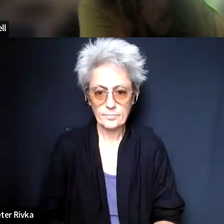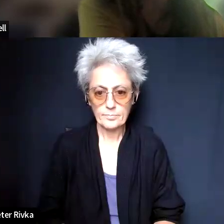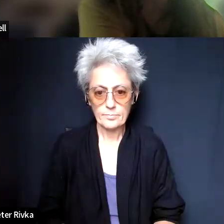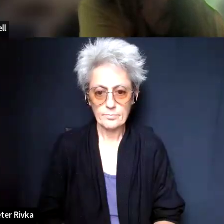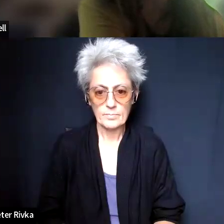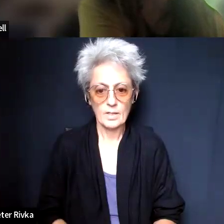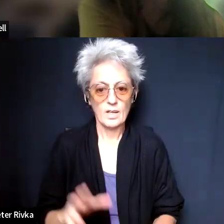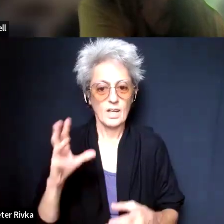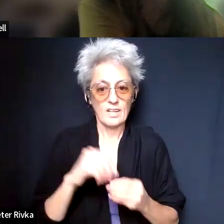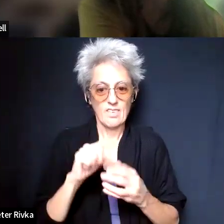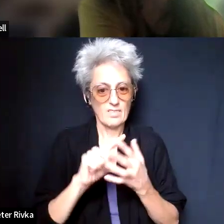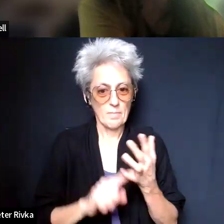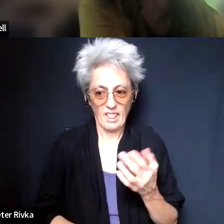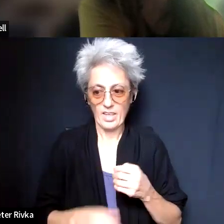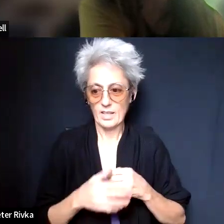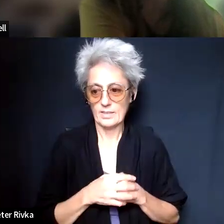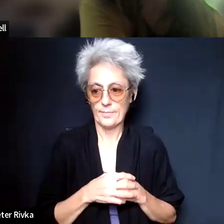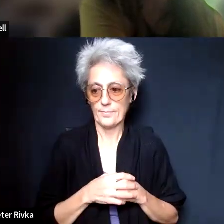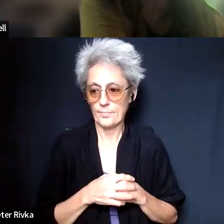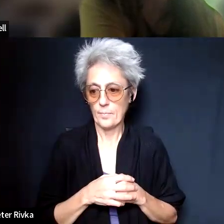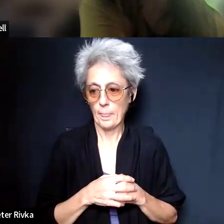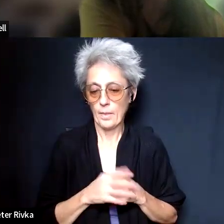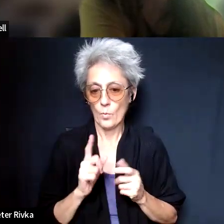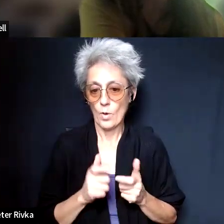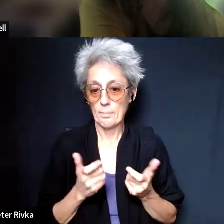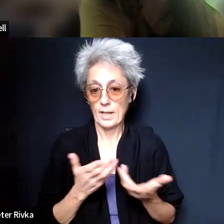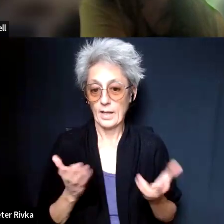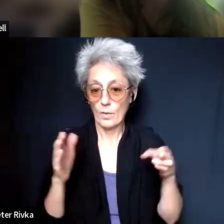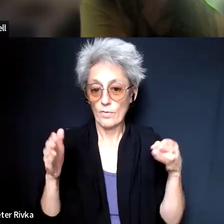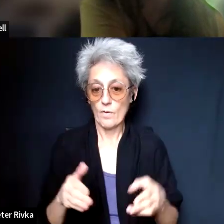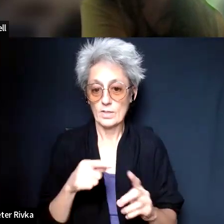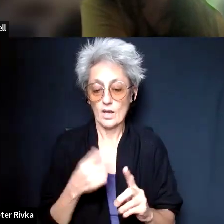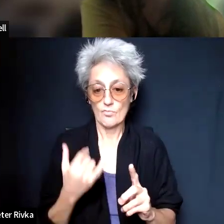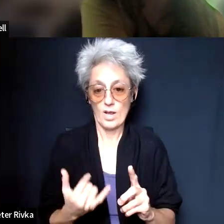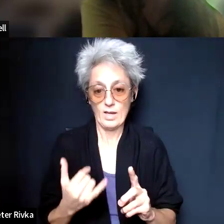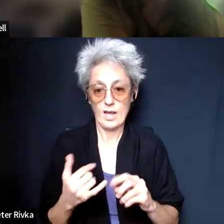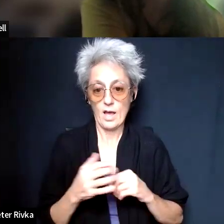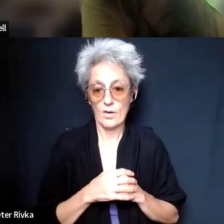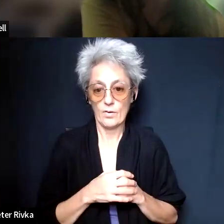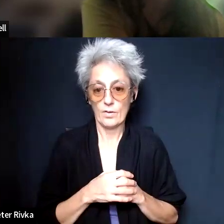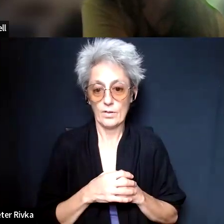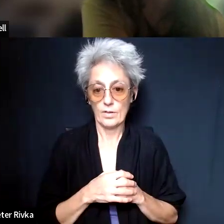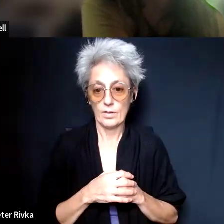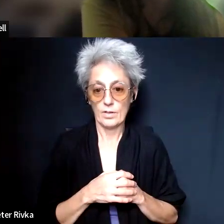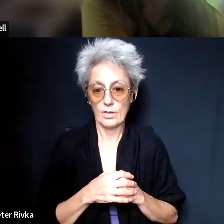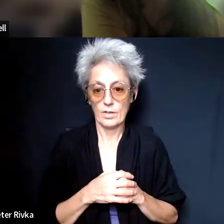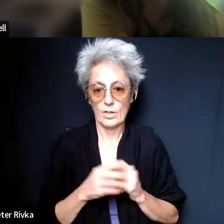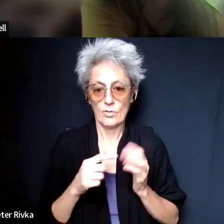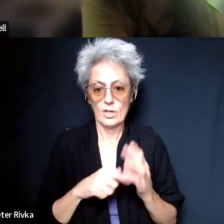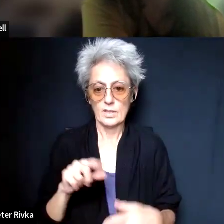things. But one of the biggest things we're focusing on right now, based on Representative